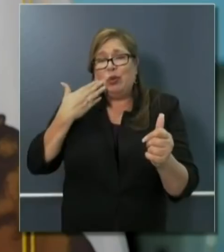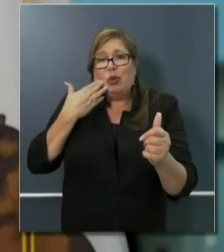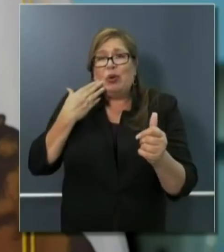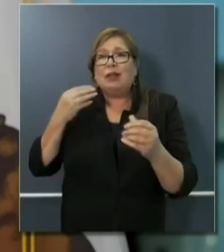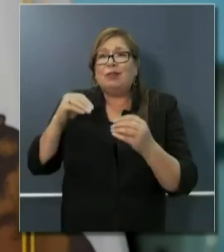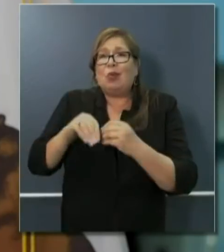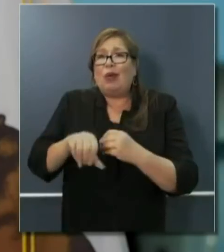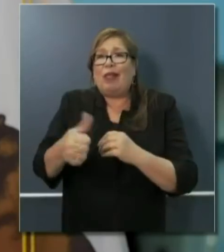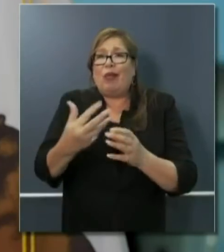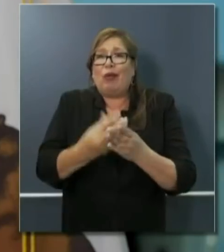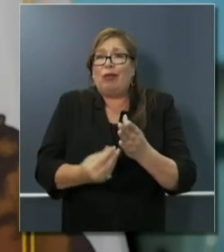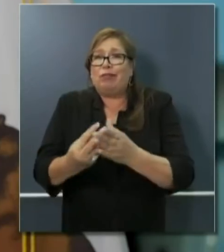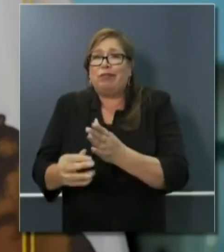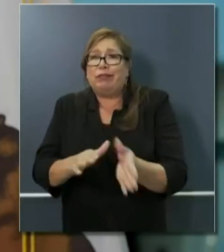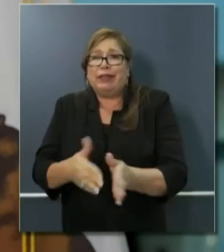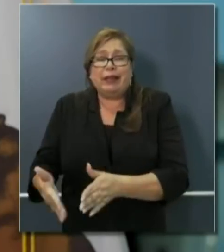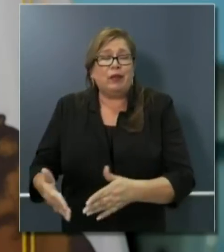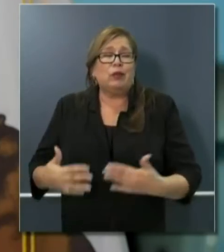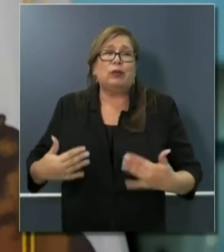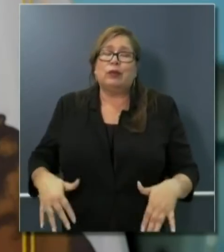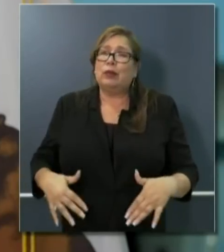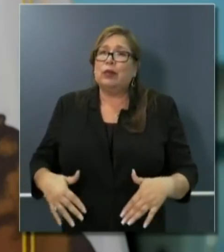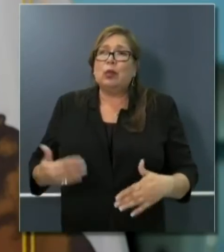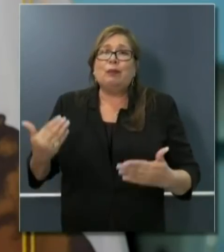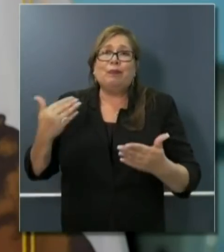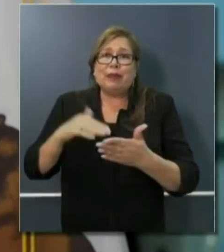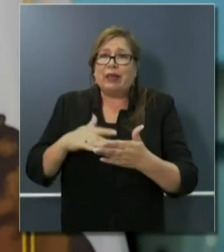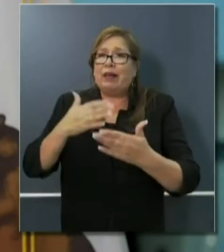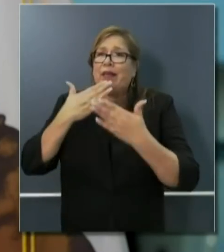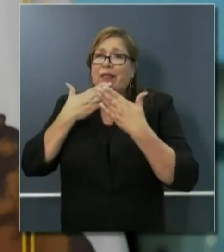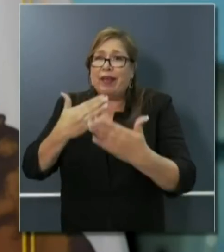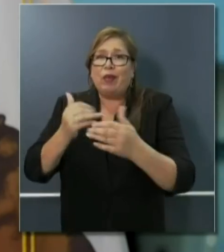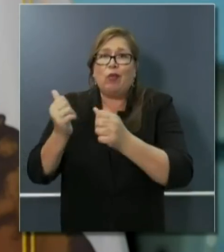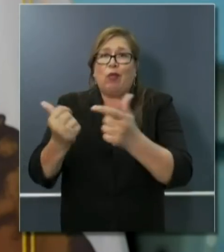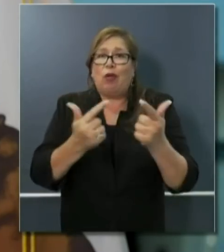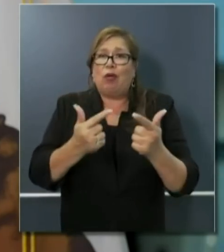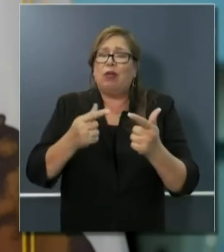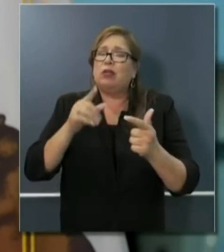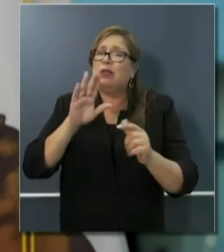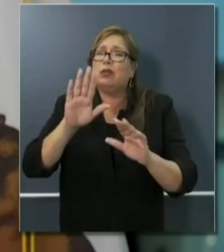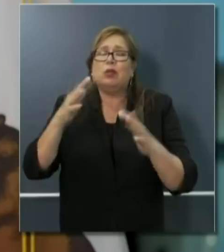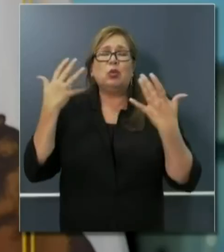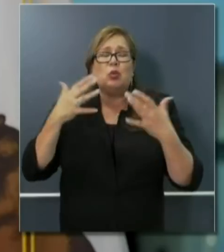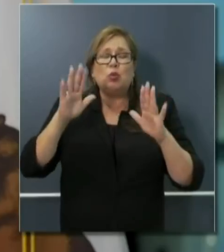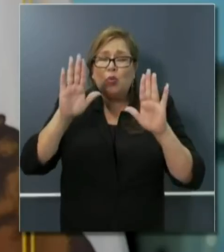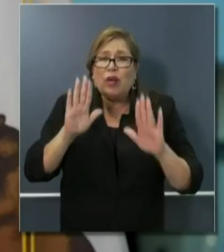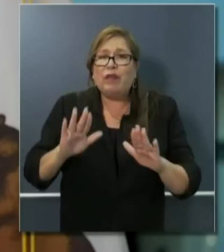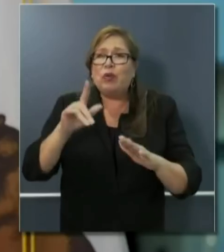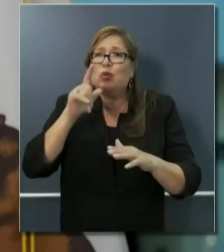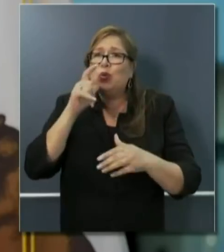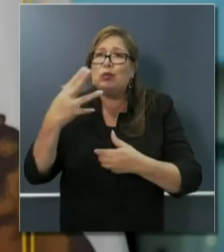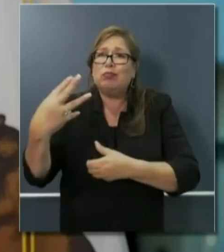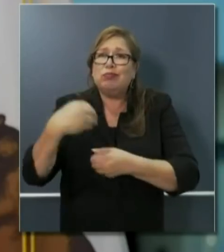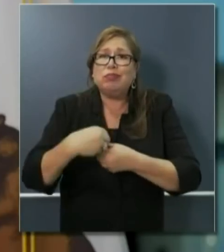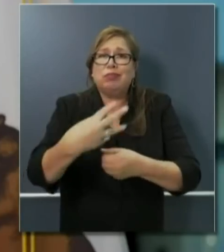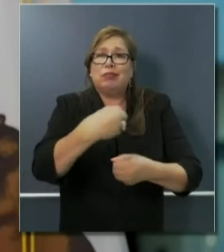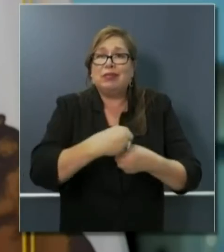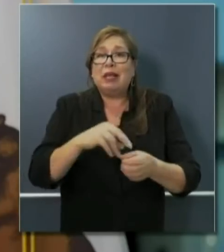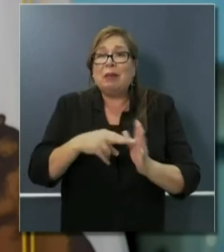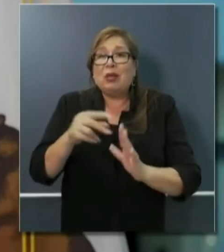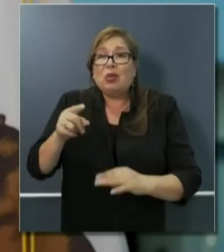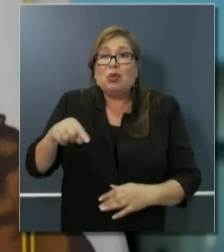hours. So with all that in mind, let me just thank everybody again for their incredible contribution in terms of their